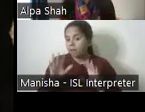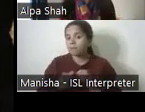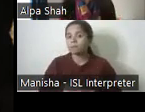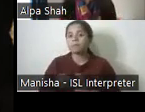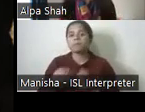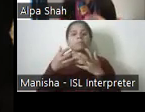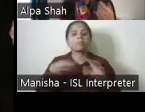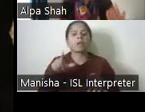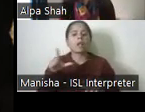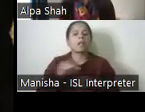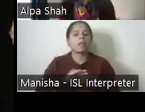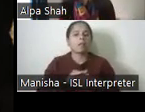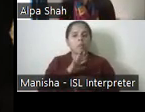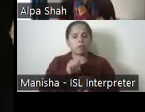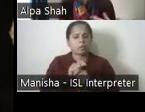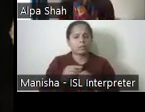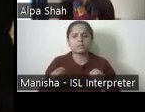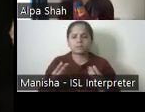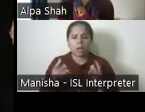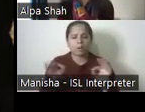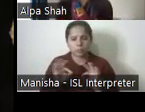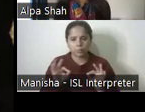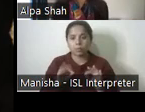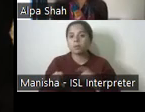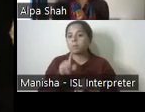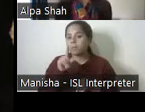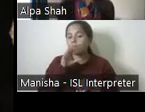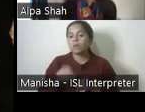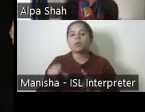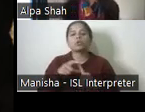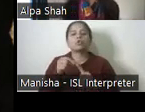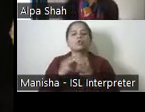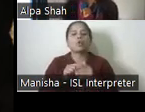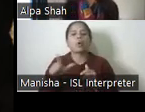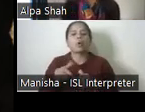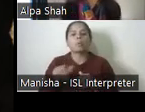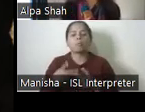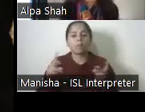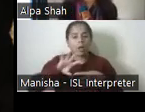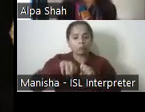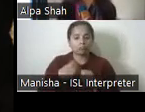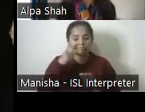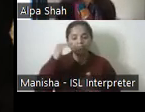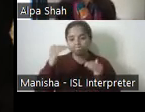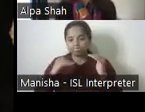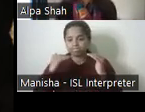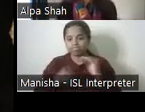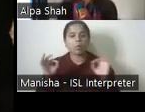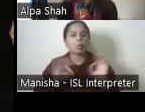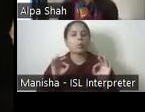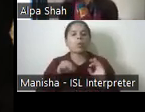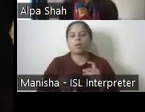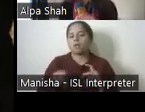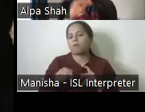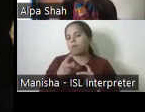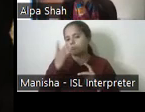Though there is often a division of labor, it's neither very stark, nor is it one of dominance and exploitation, asymmetry and hierarchy. So